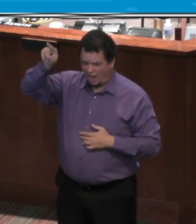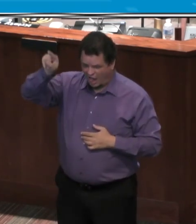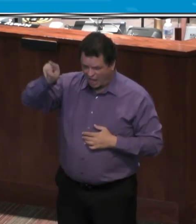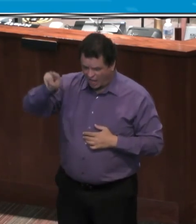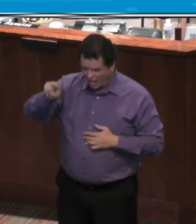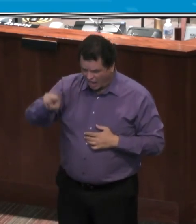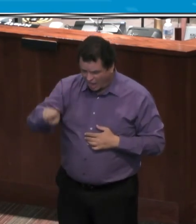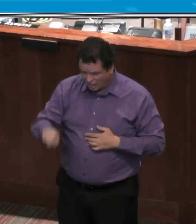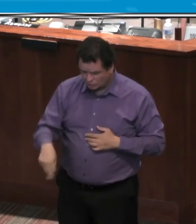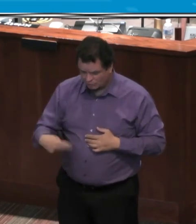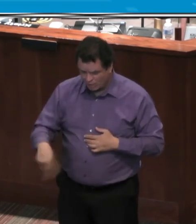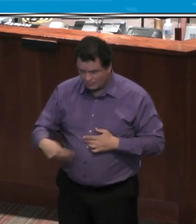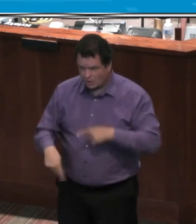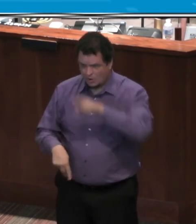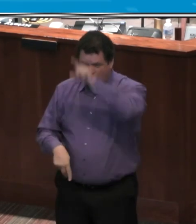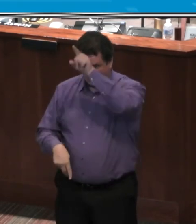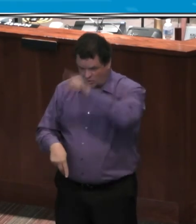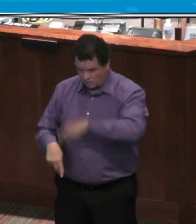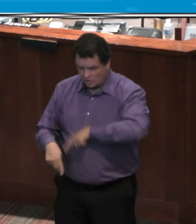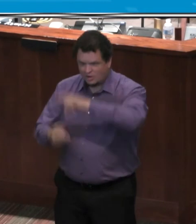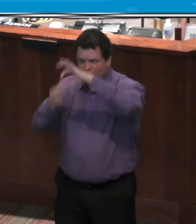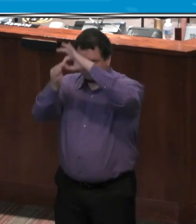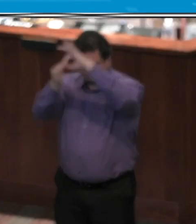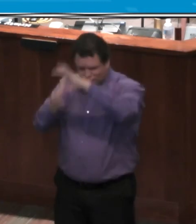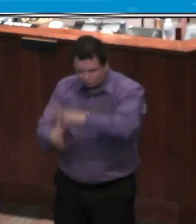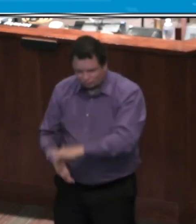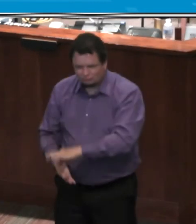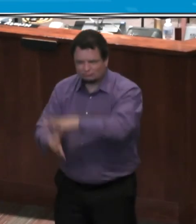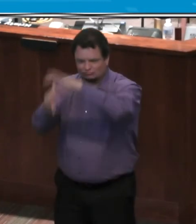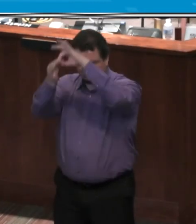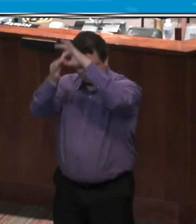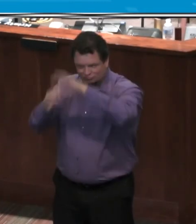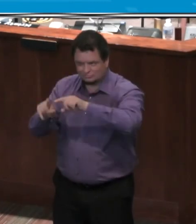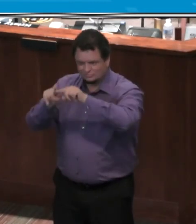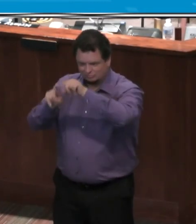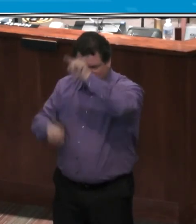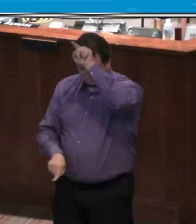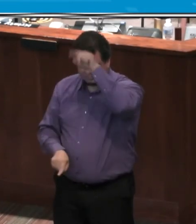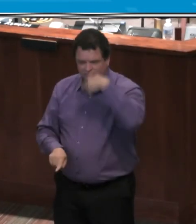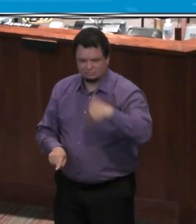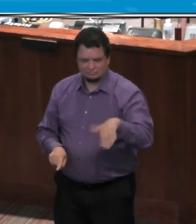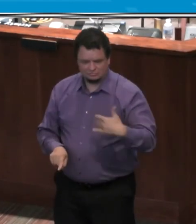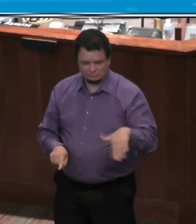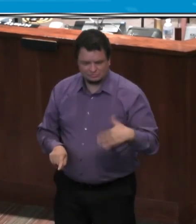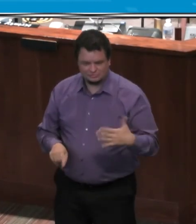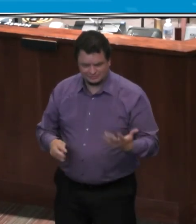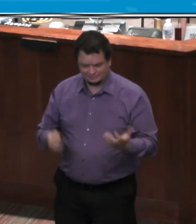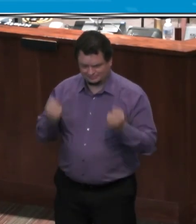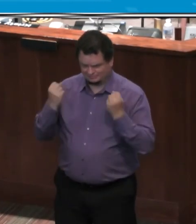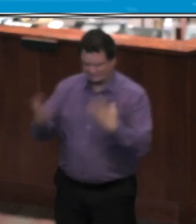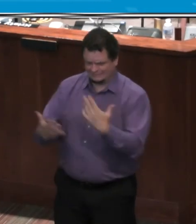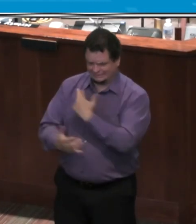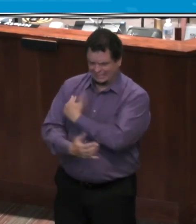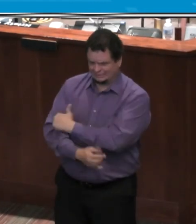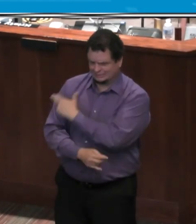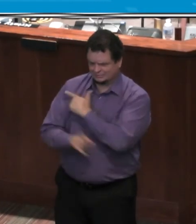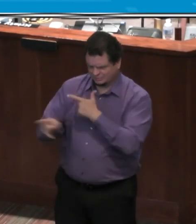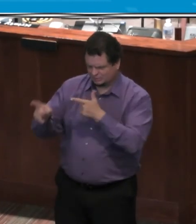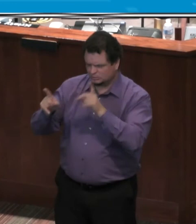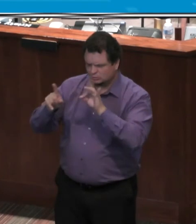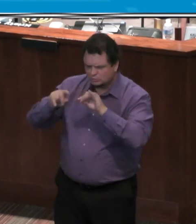red, yellow, orange rating, they're looking not only at their own internal numbers, but